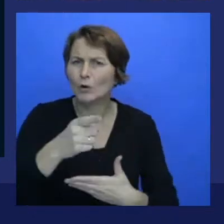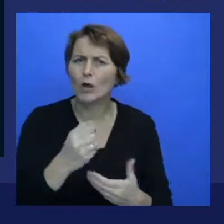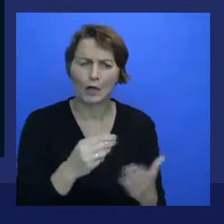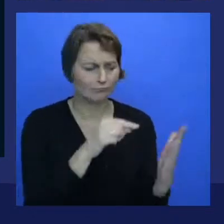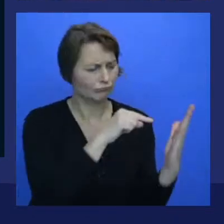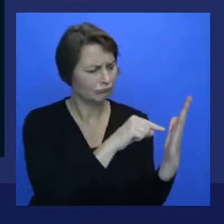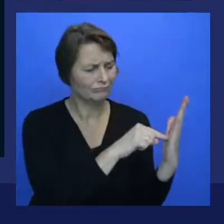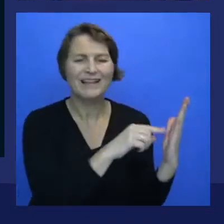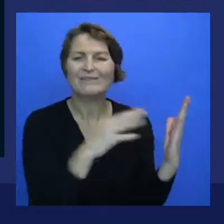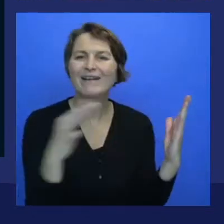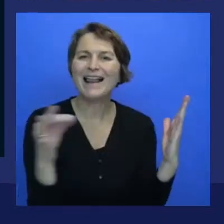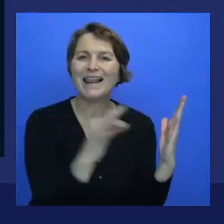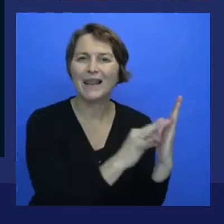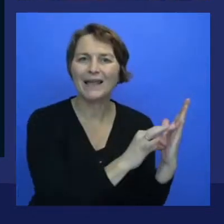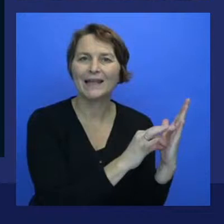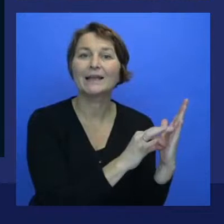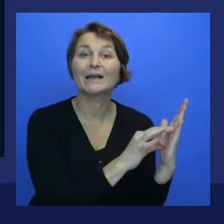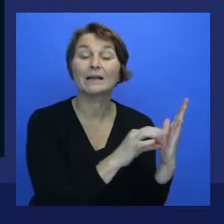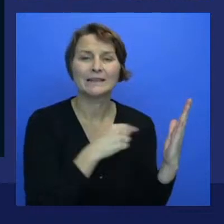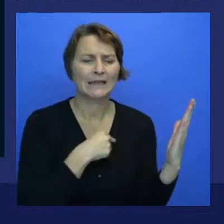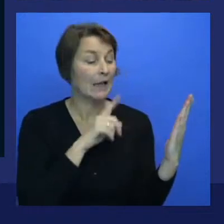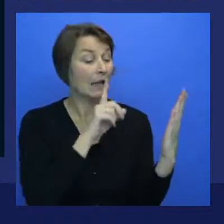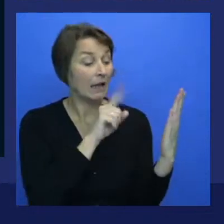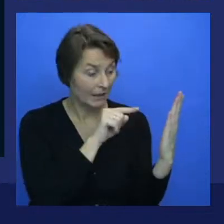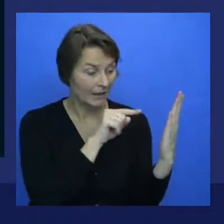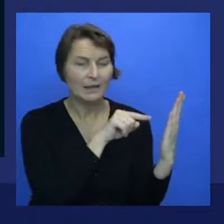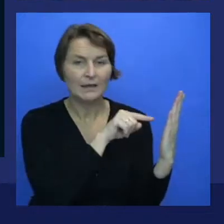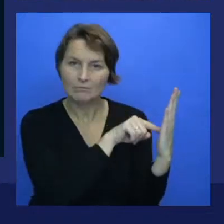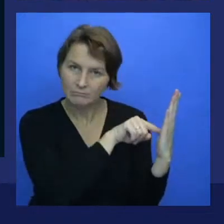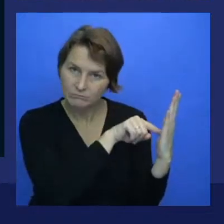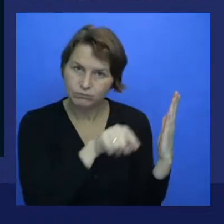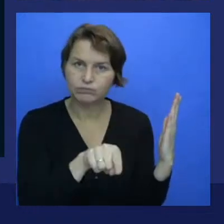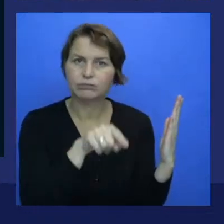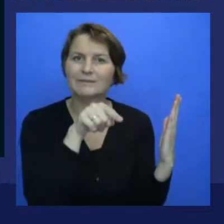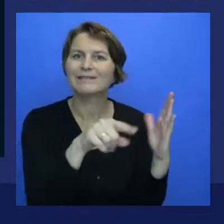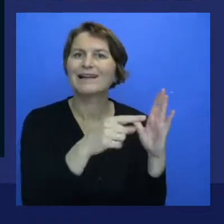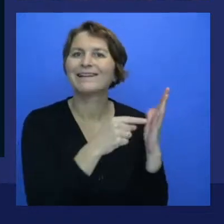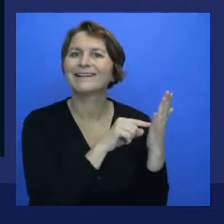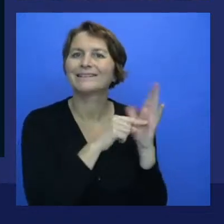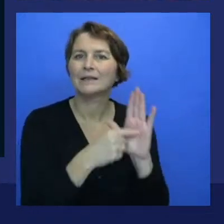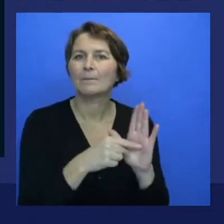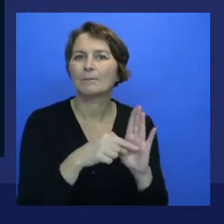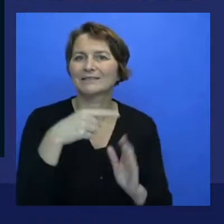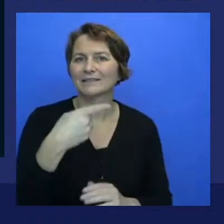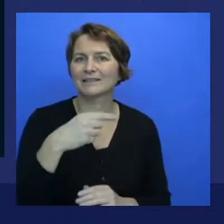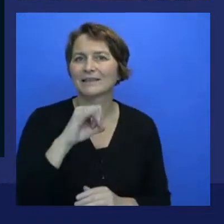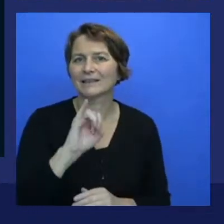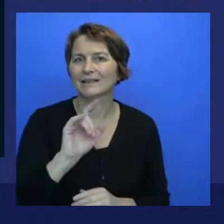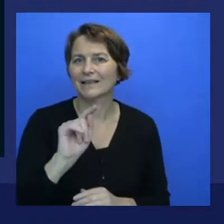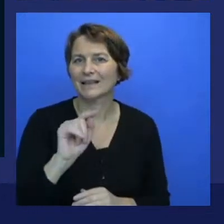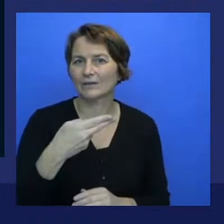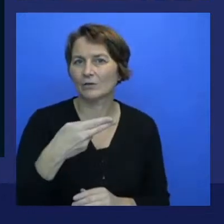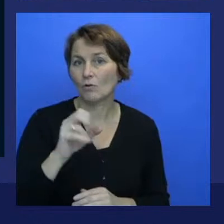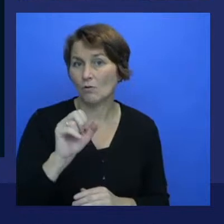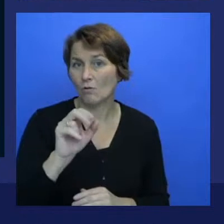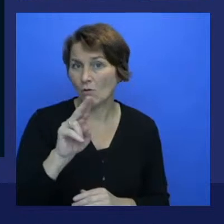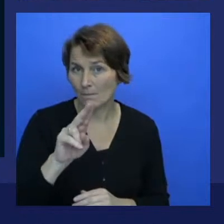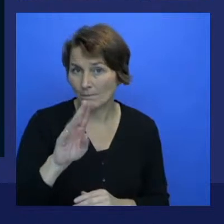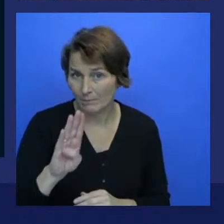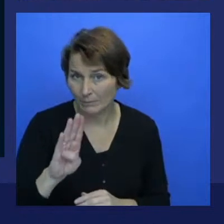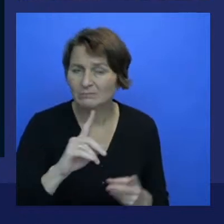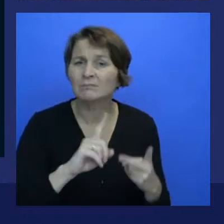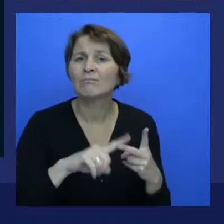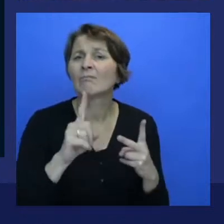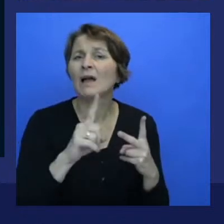to GitHub samples, and there they have the data, they have